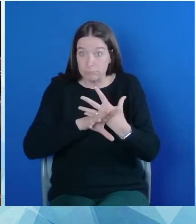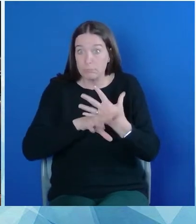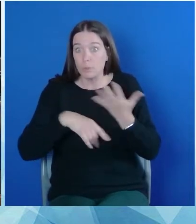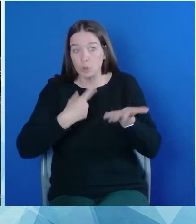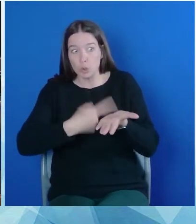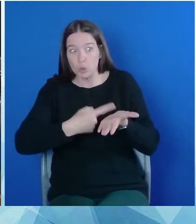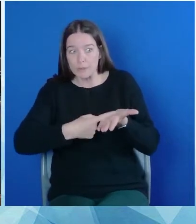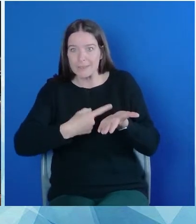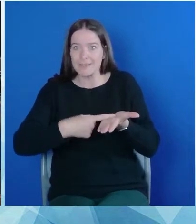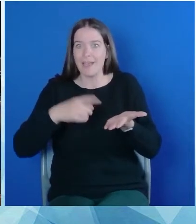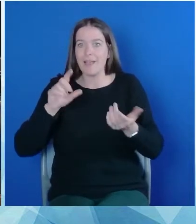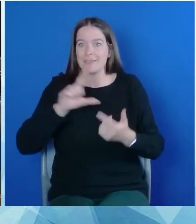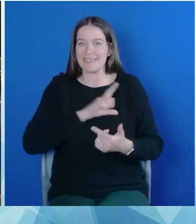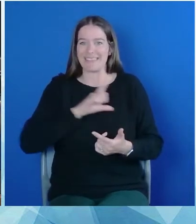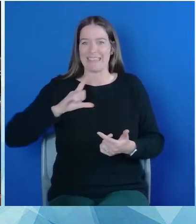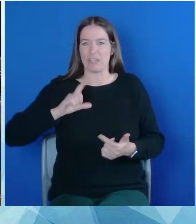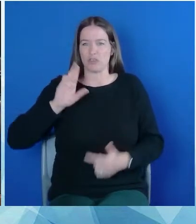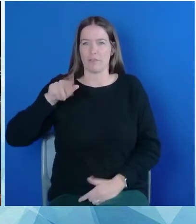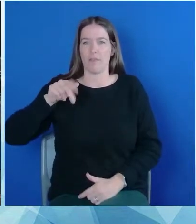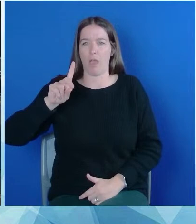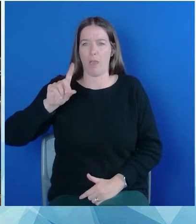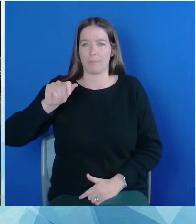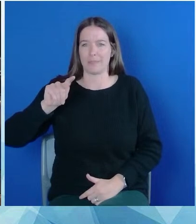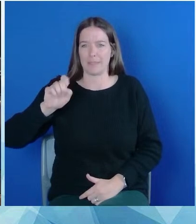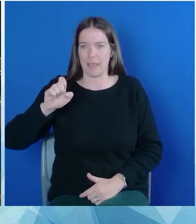what we as a board can do to take action.